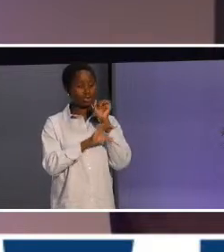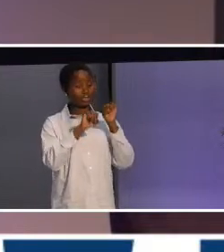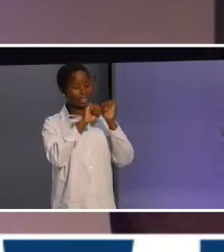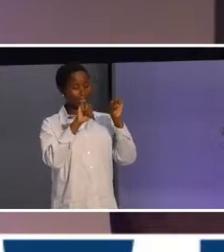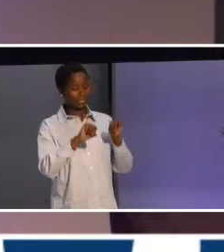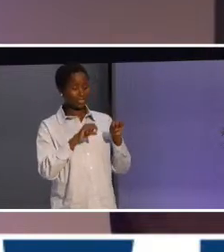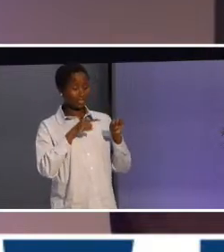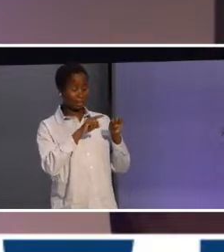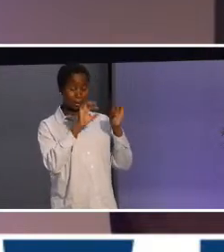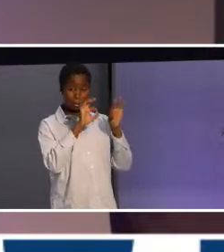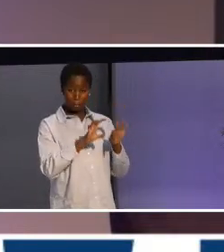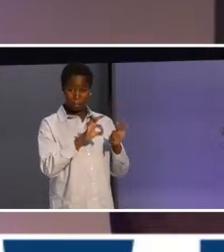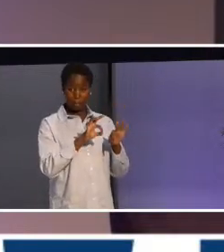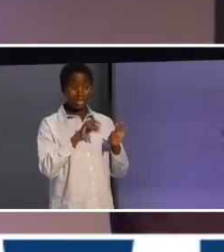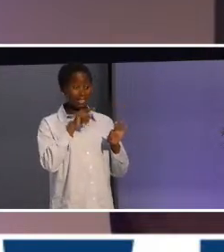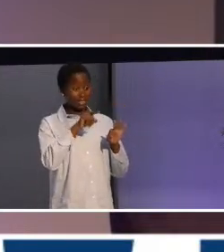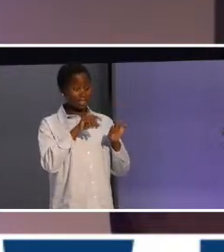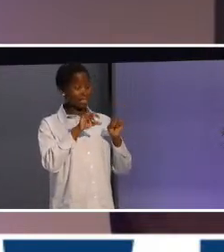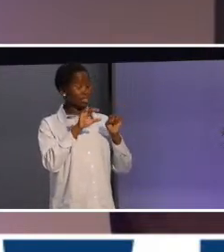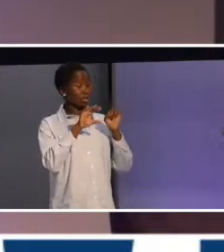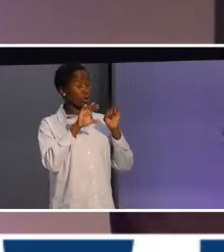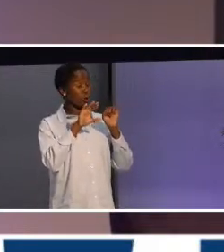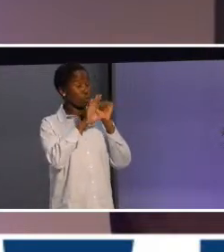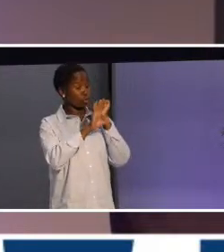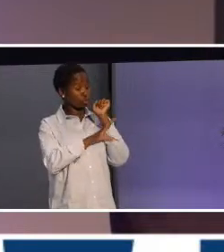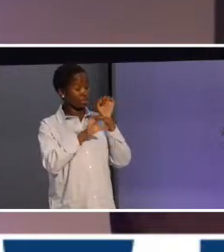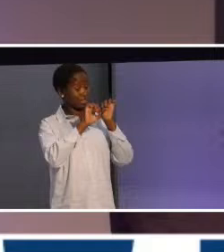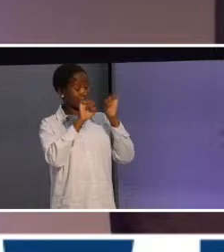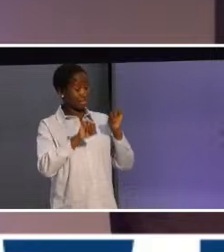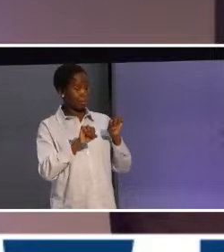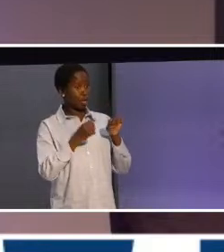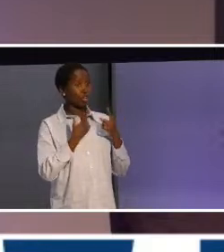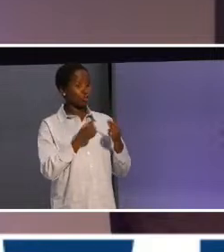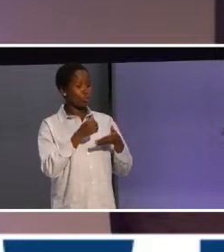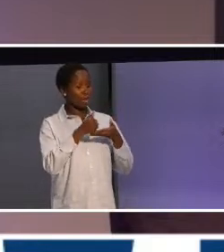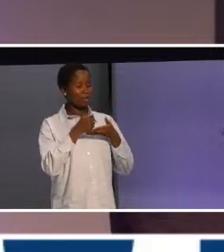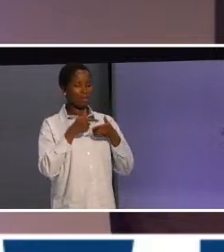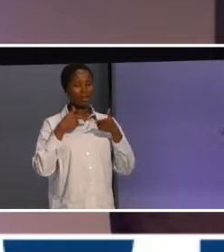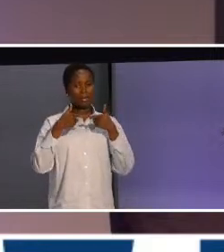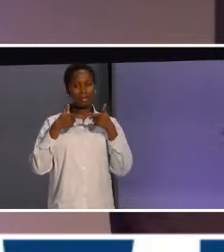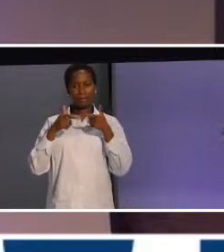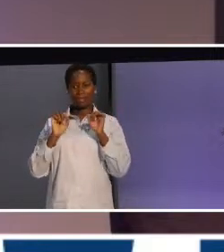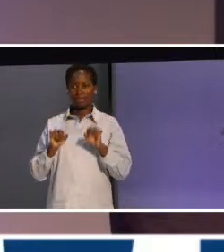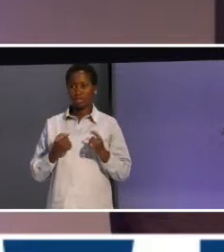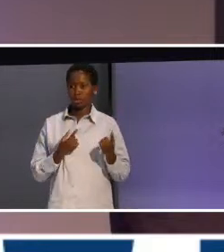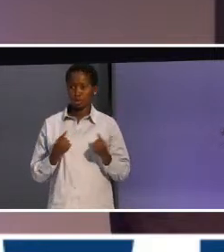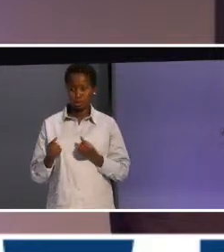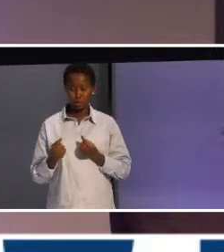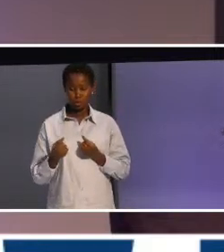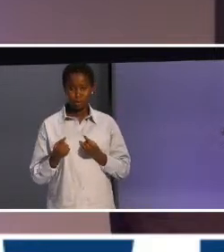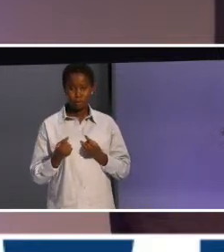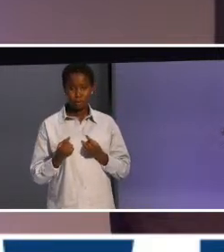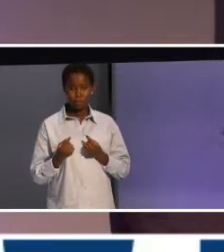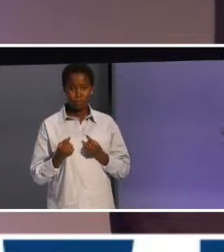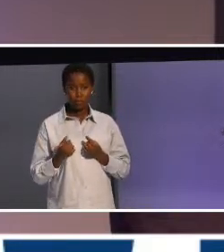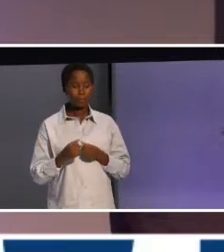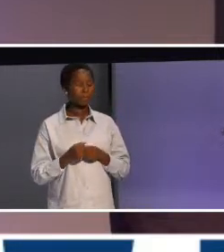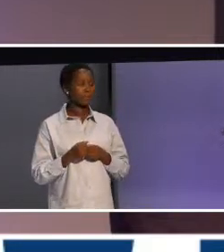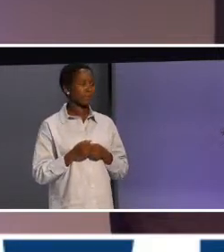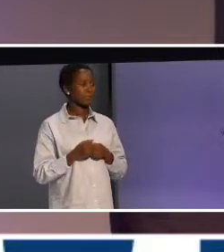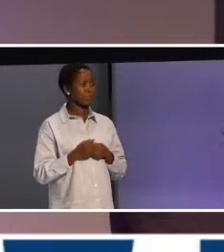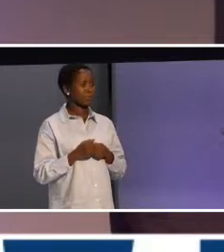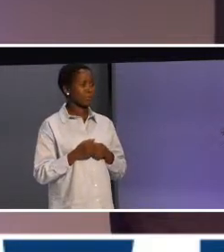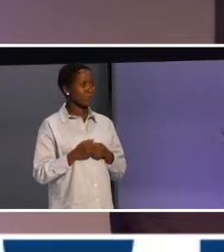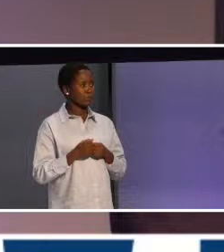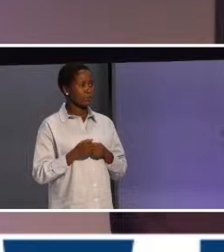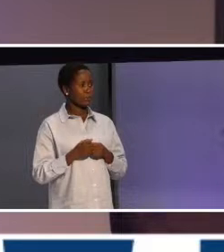regulatory regimes that governs us, by continuous consultation, we have been able to not only map the